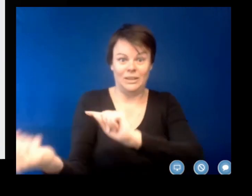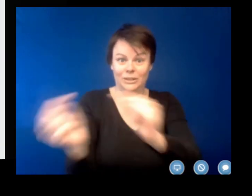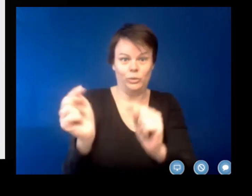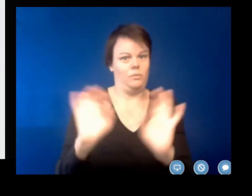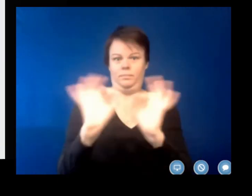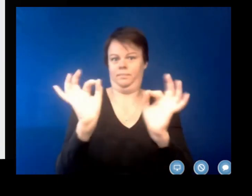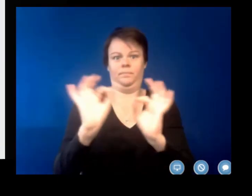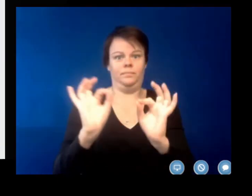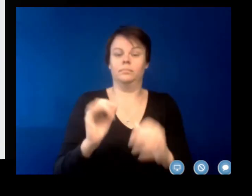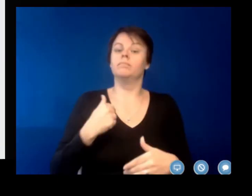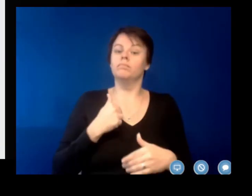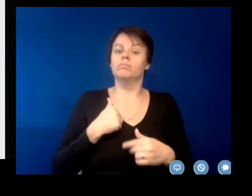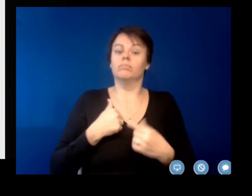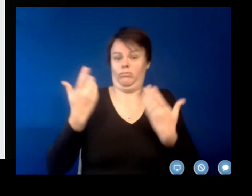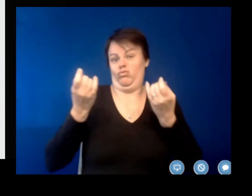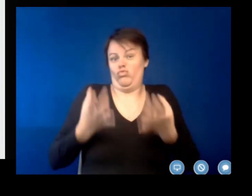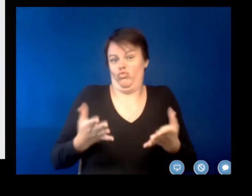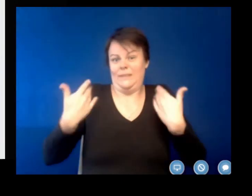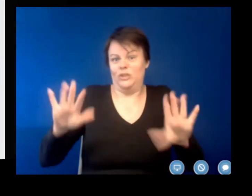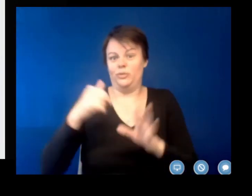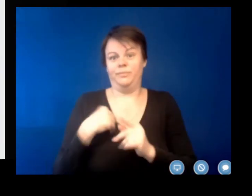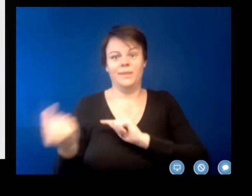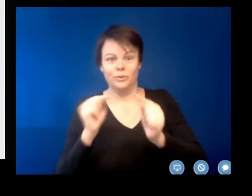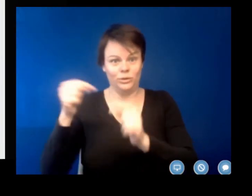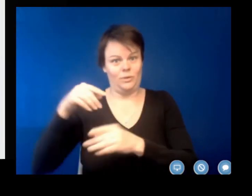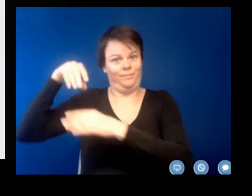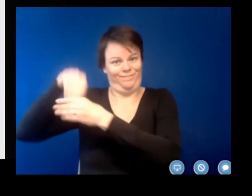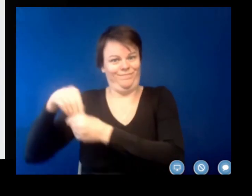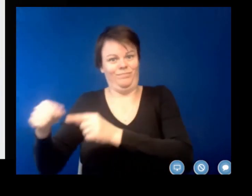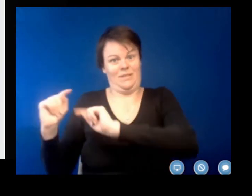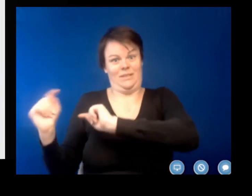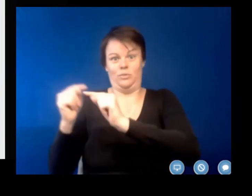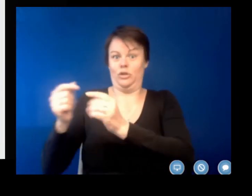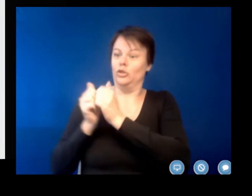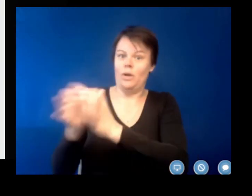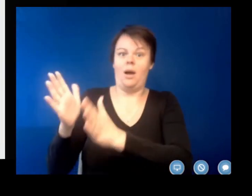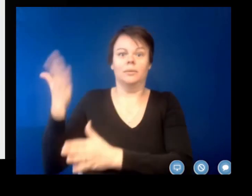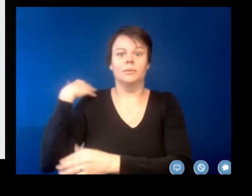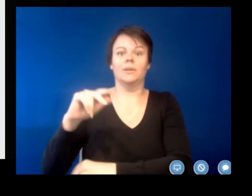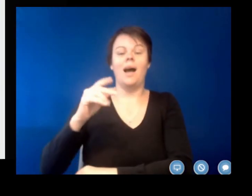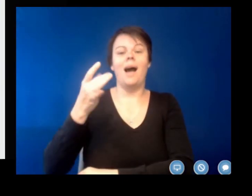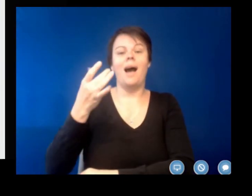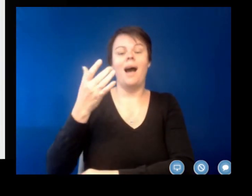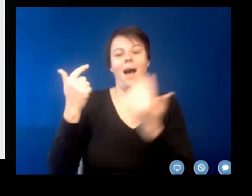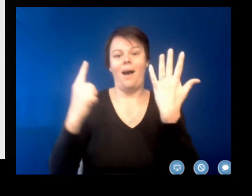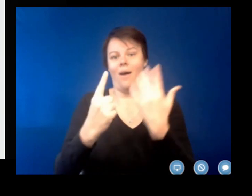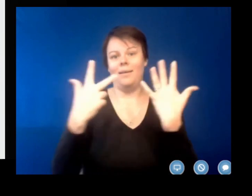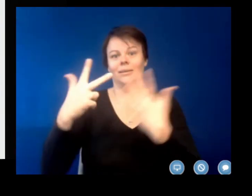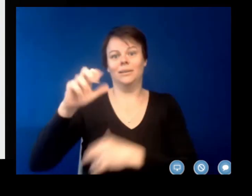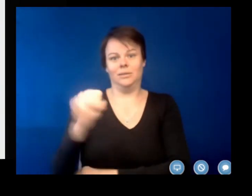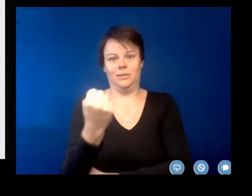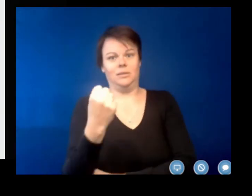in the 18th century on the reflection of the global interconnected connectitude of space and the question how a